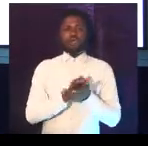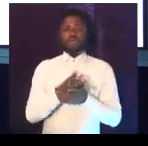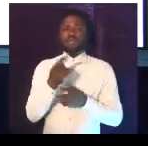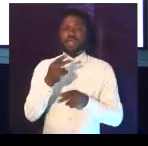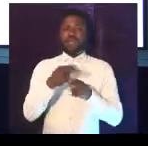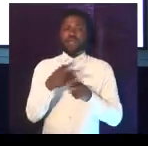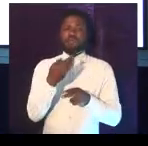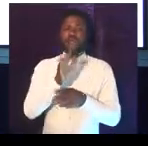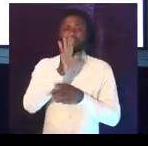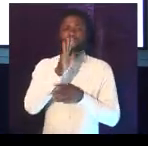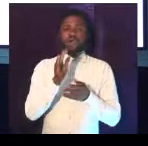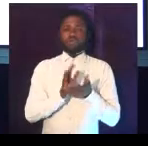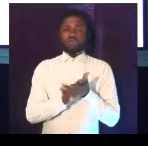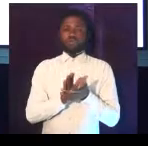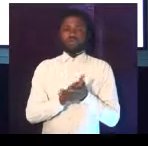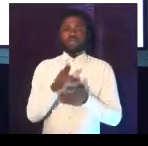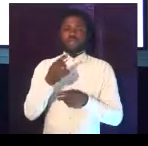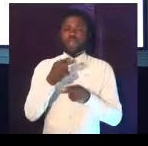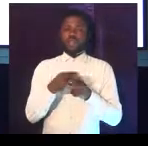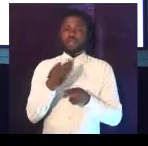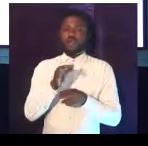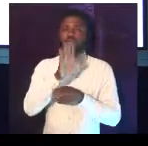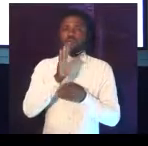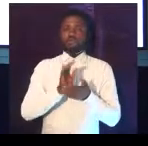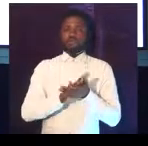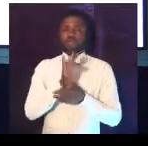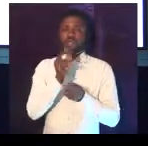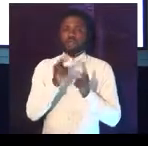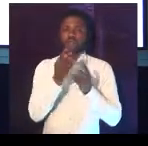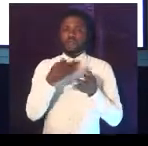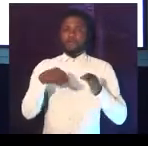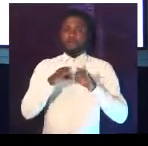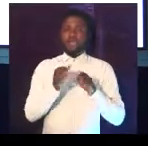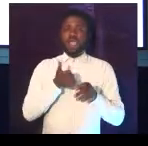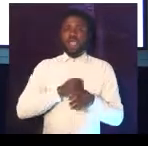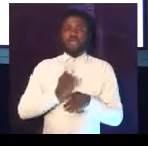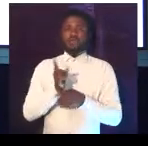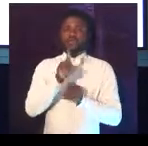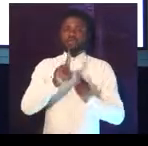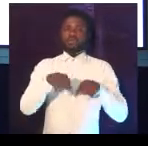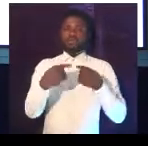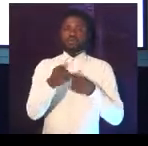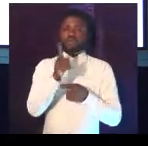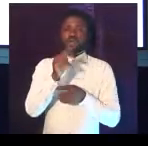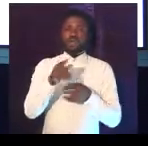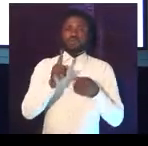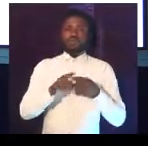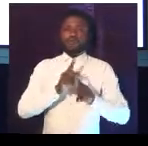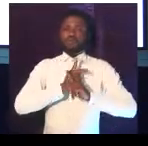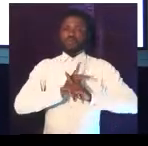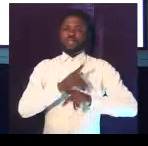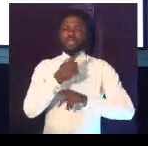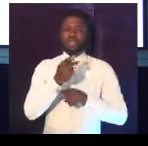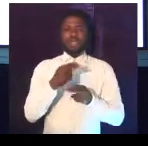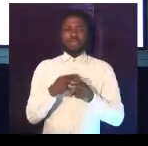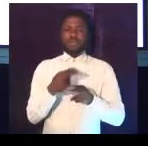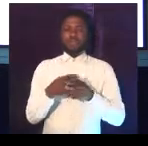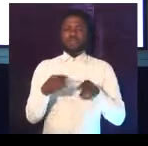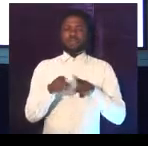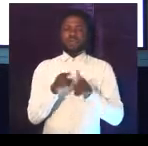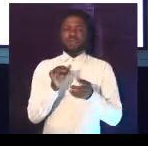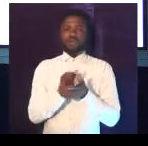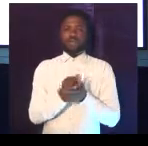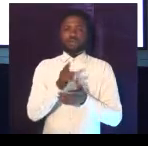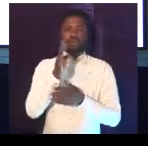of the school. The name of your school, the name of your school is very important. So anywhere you go, you need to protect the